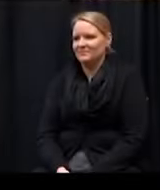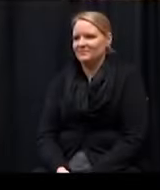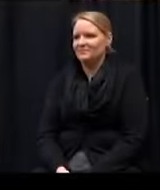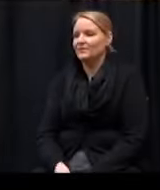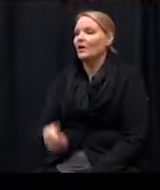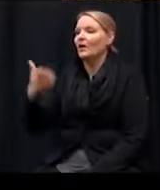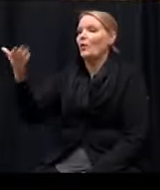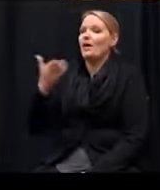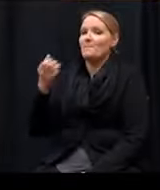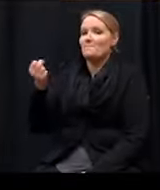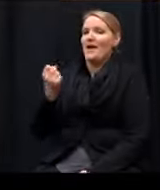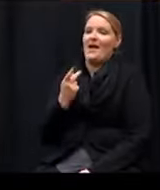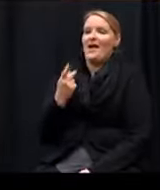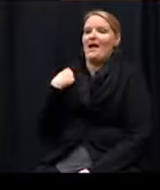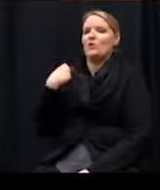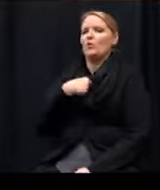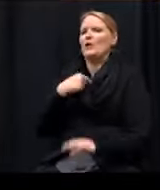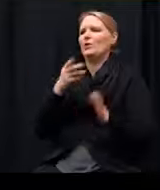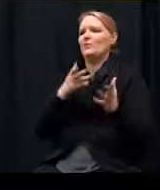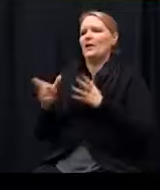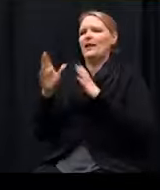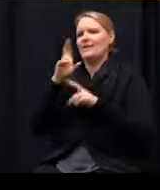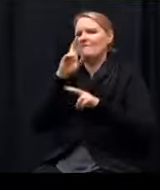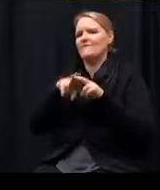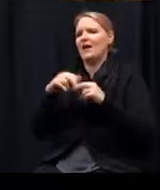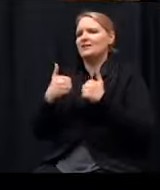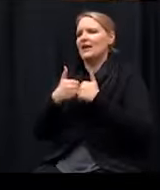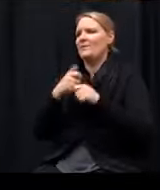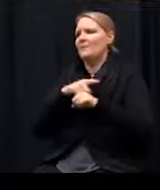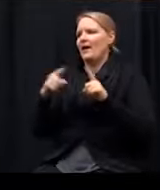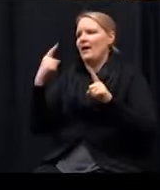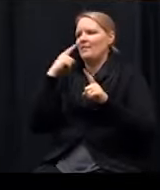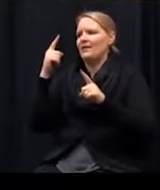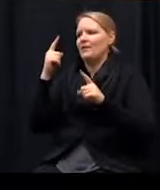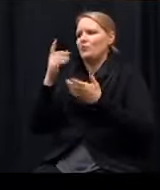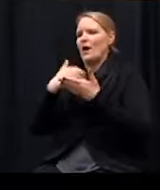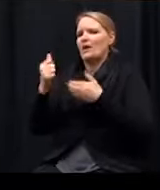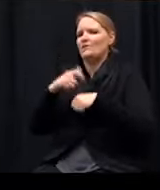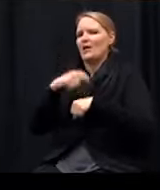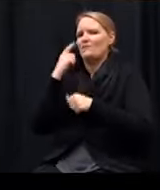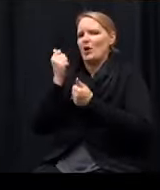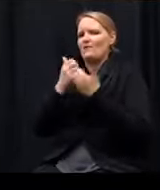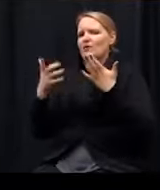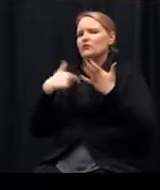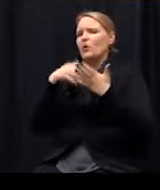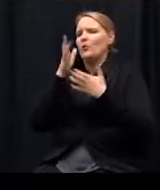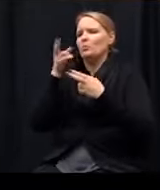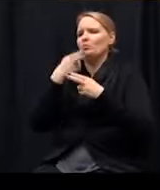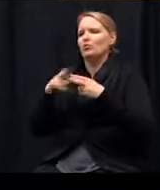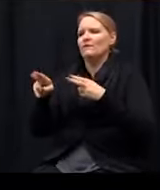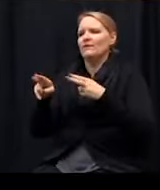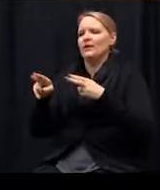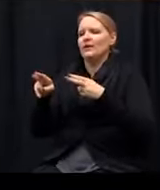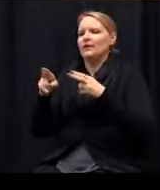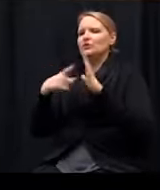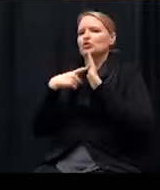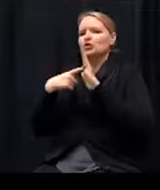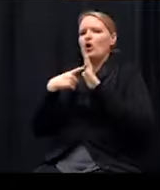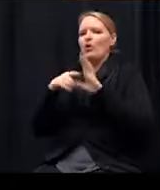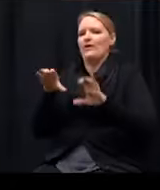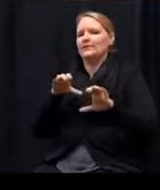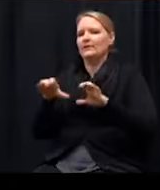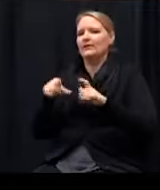Welcome back. We were going to do this really fun game, but I think we're not going to have time to do everything, so I'm just going to briefly just show this